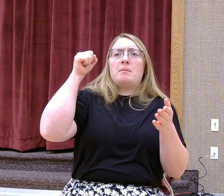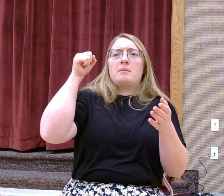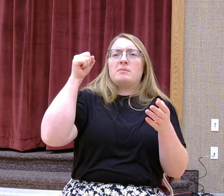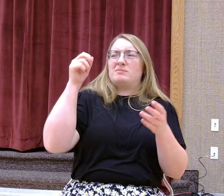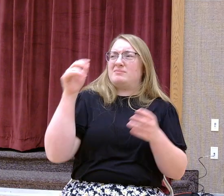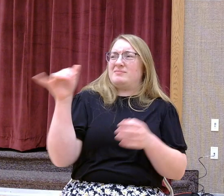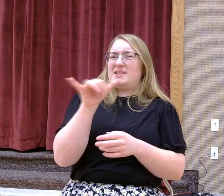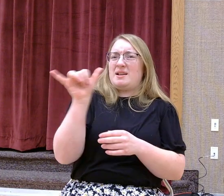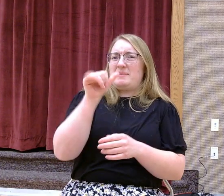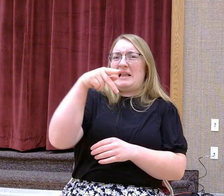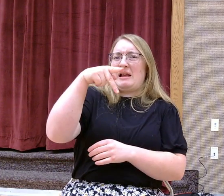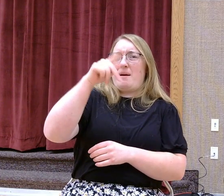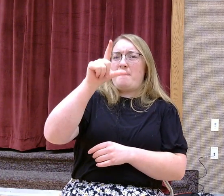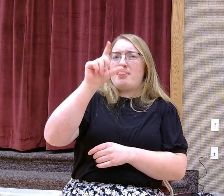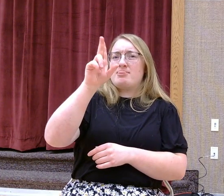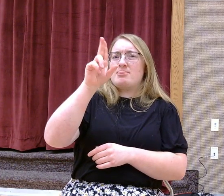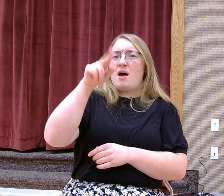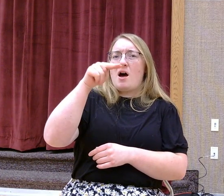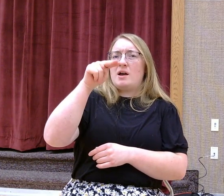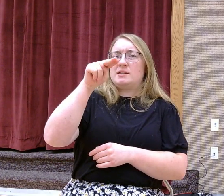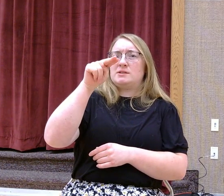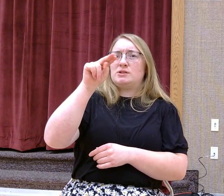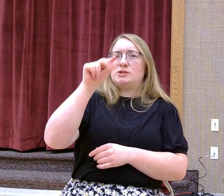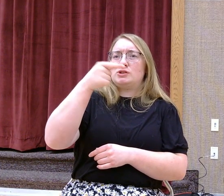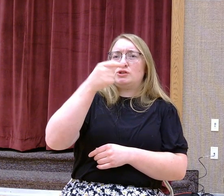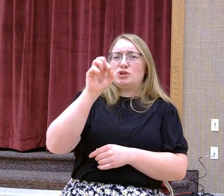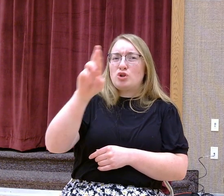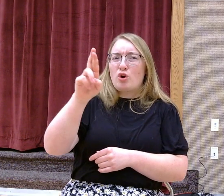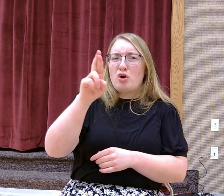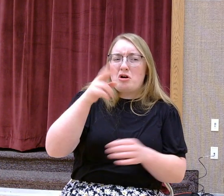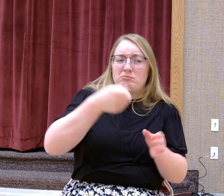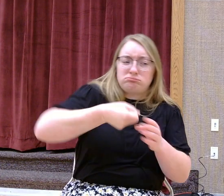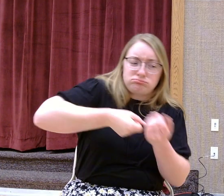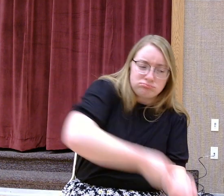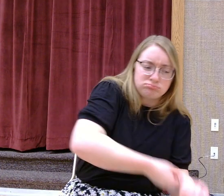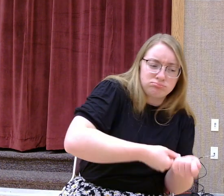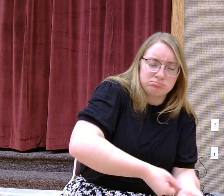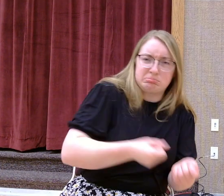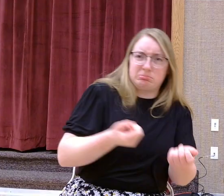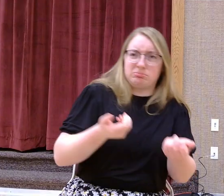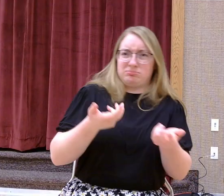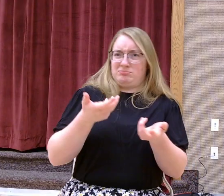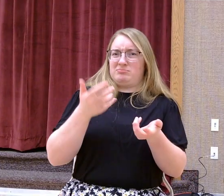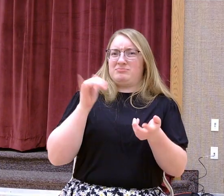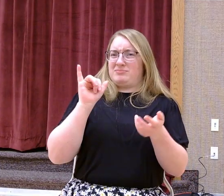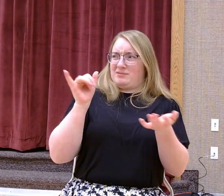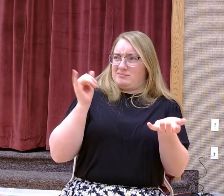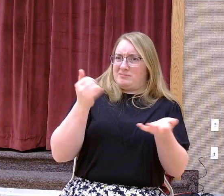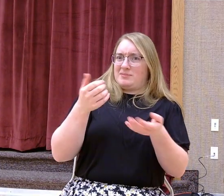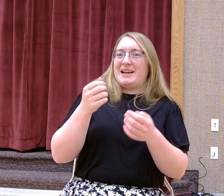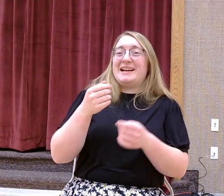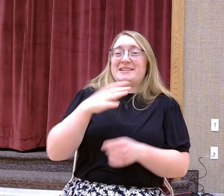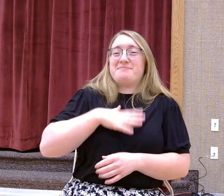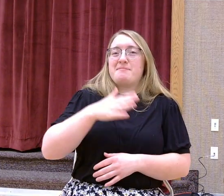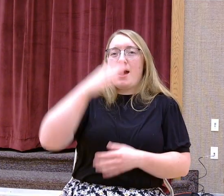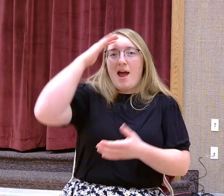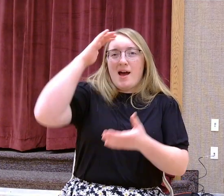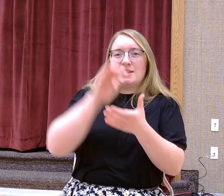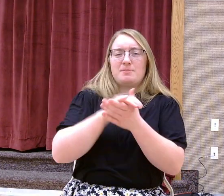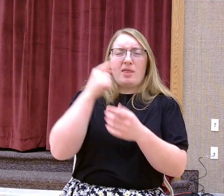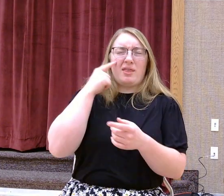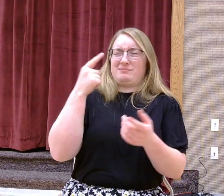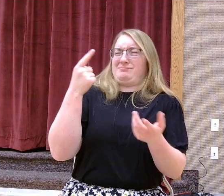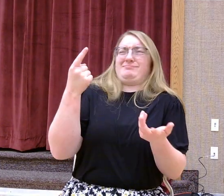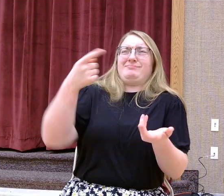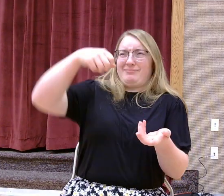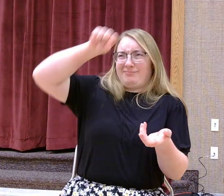plunger? Yeah. Yeah, it's really It's cool. an accordion. Anyway, my husband thought that was the dumbest Christmas gift. But my